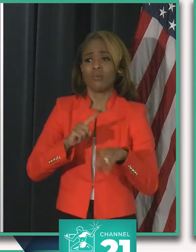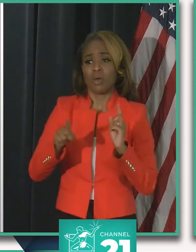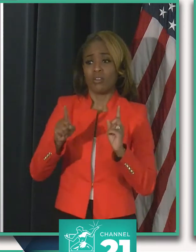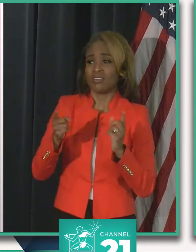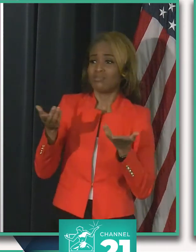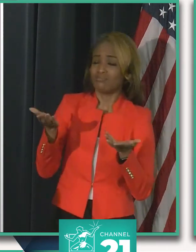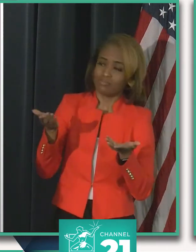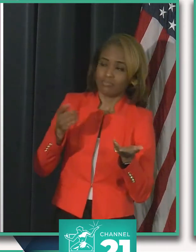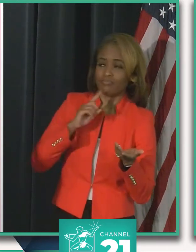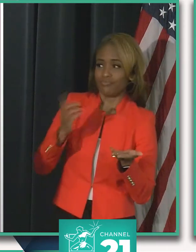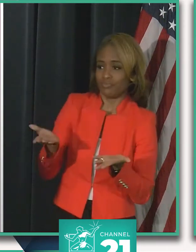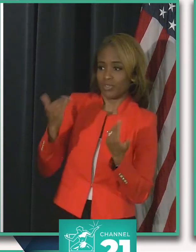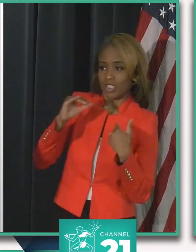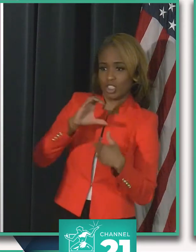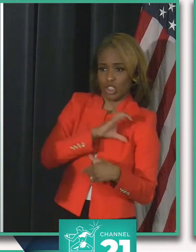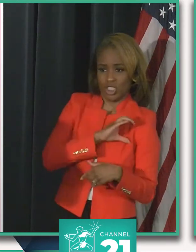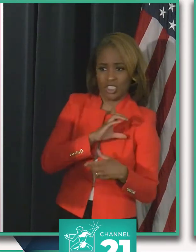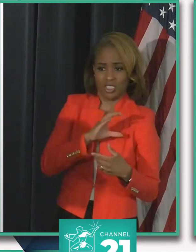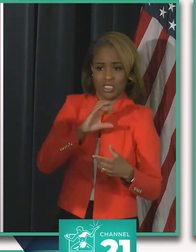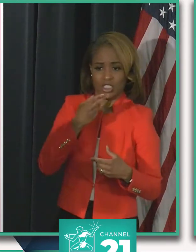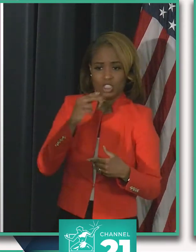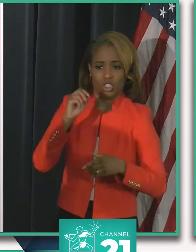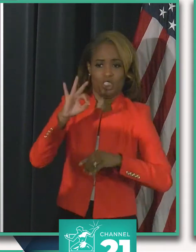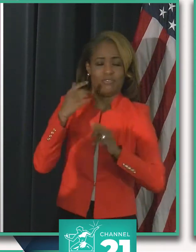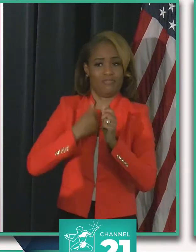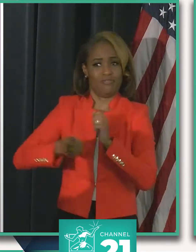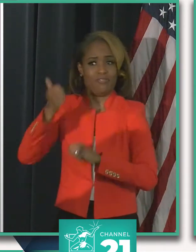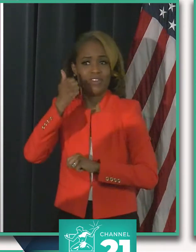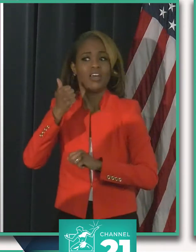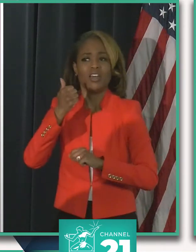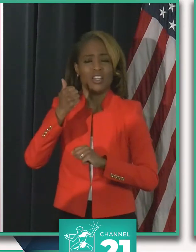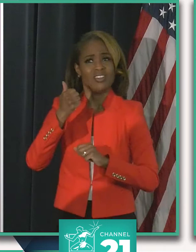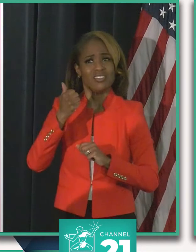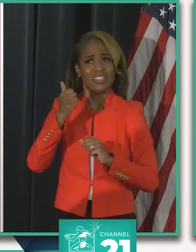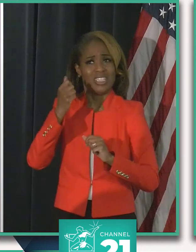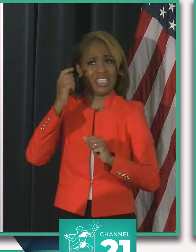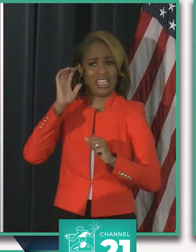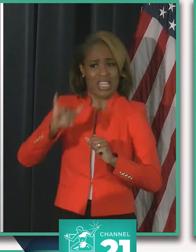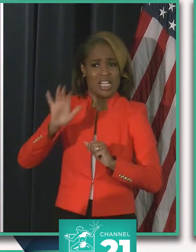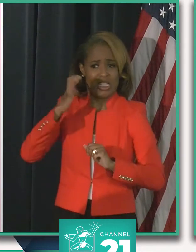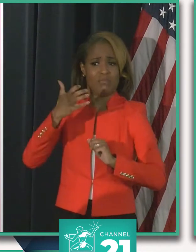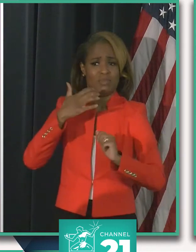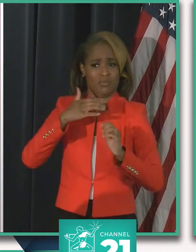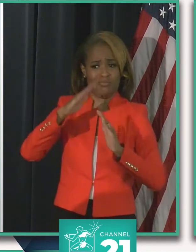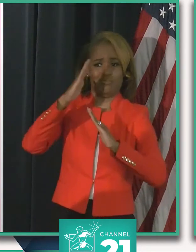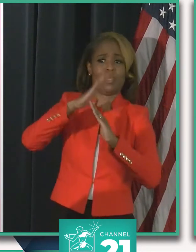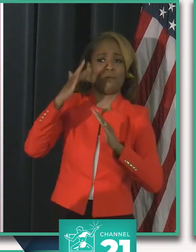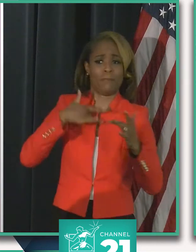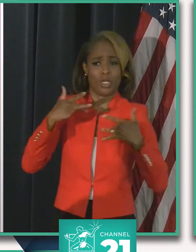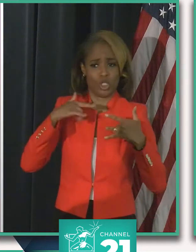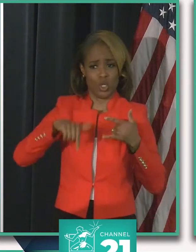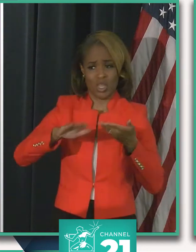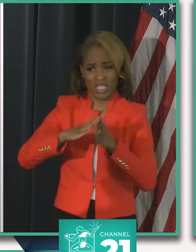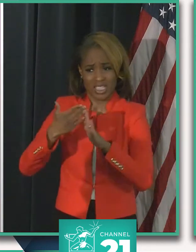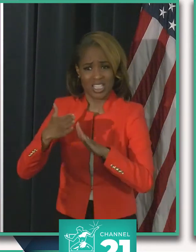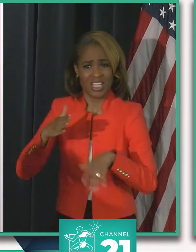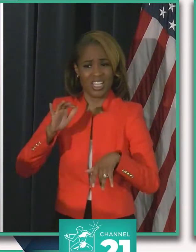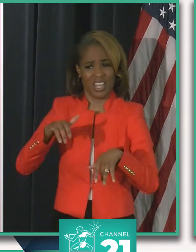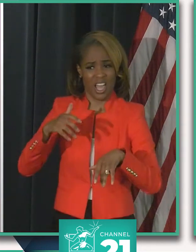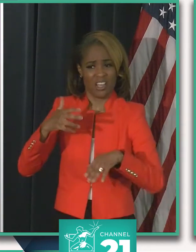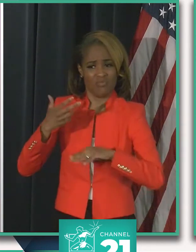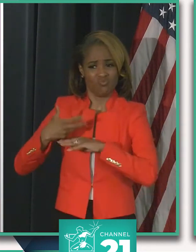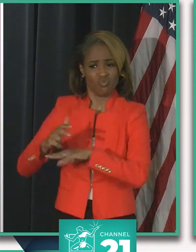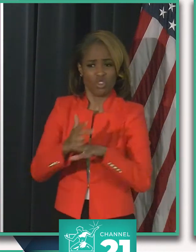detail? Because there isn't a greater concern right now in this city than the hot rodding, the drifting. It's